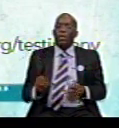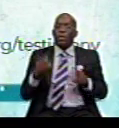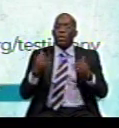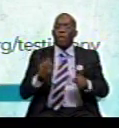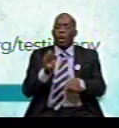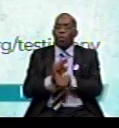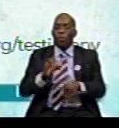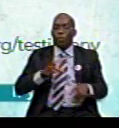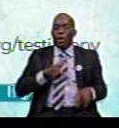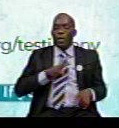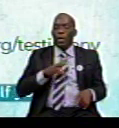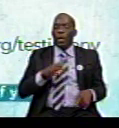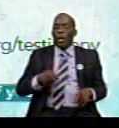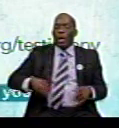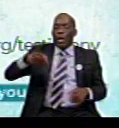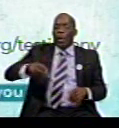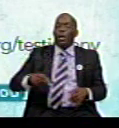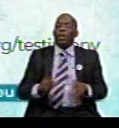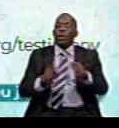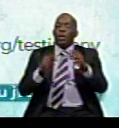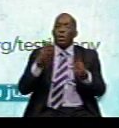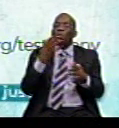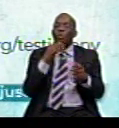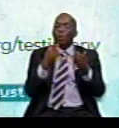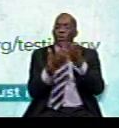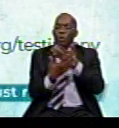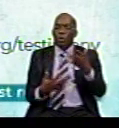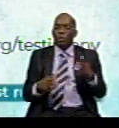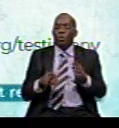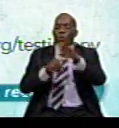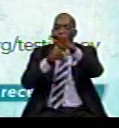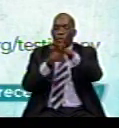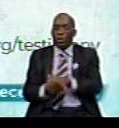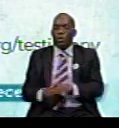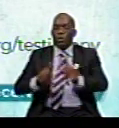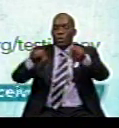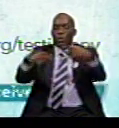zoom. Now we return to the moderating overseer.